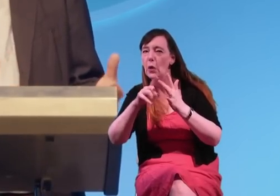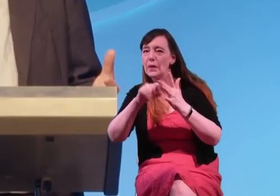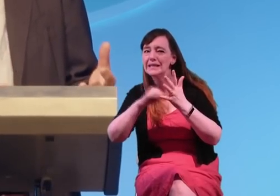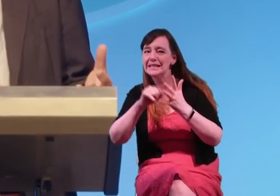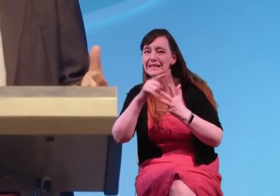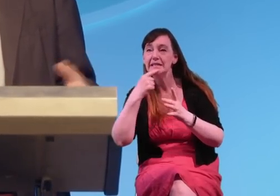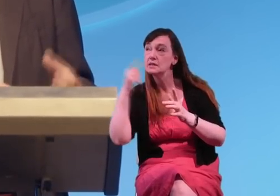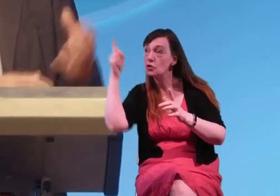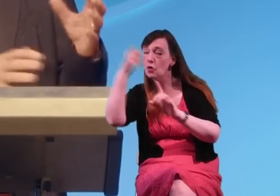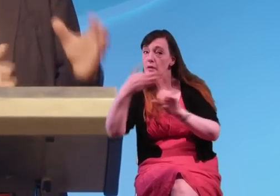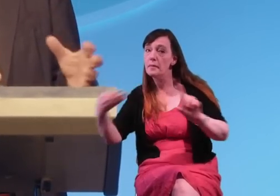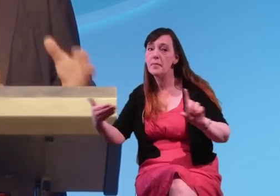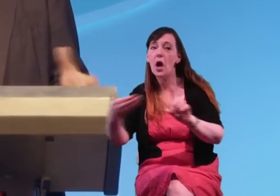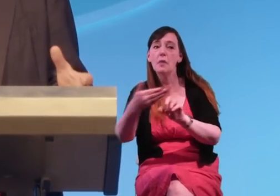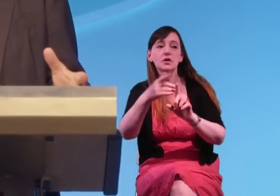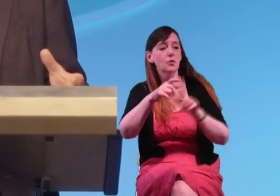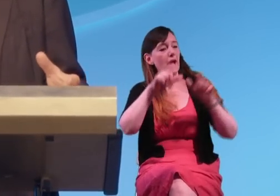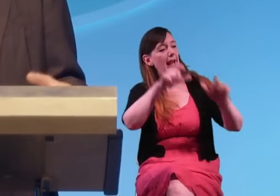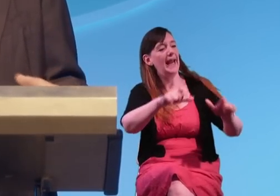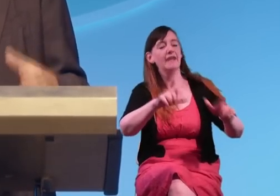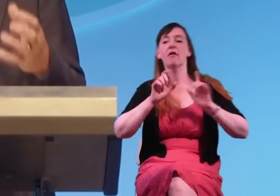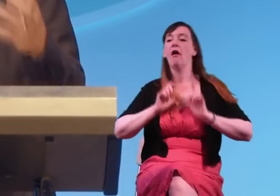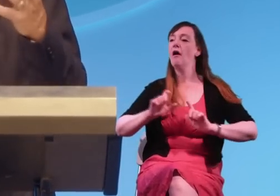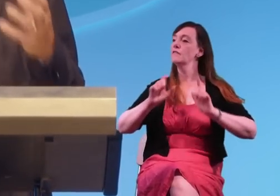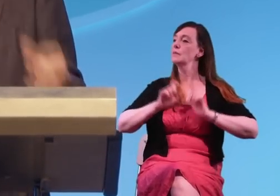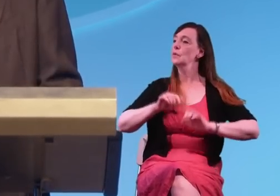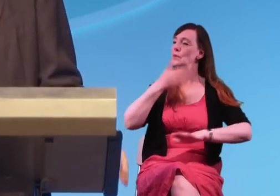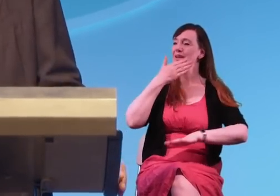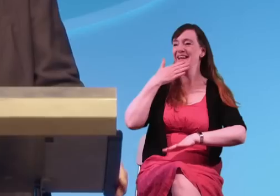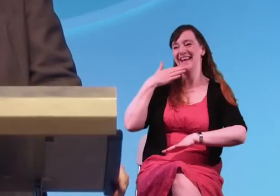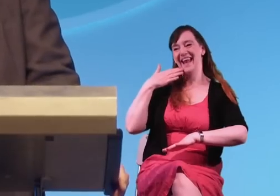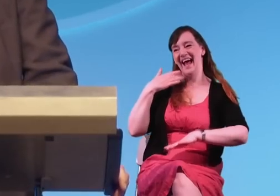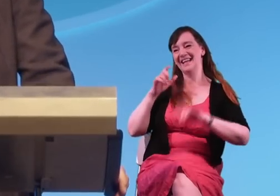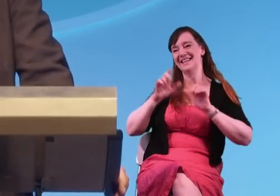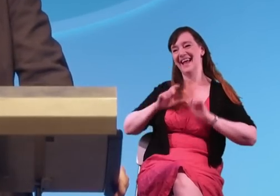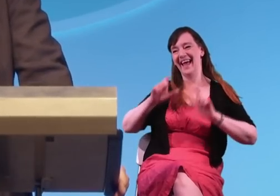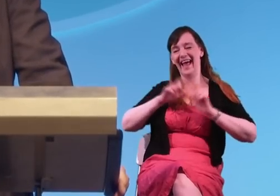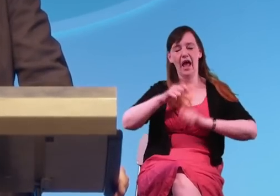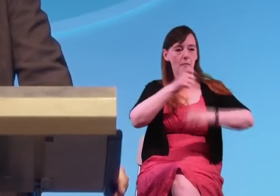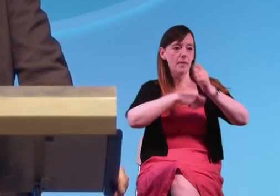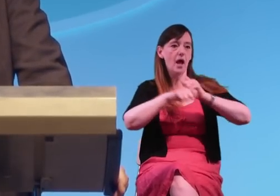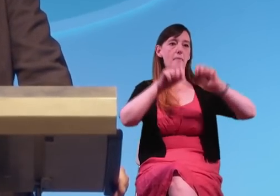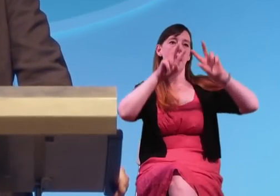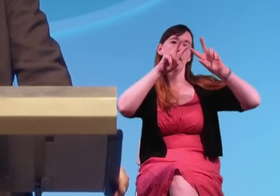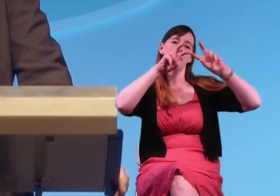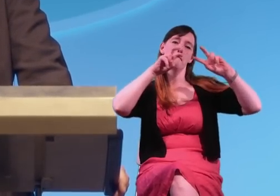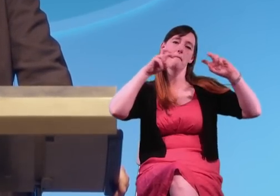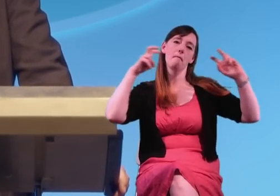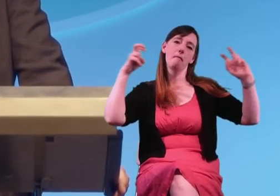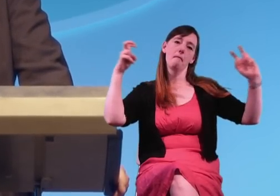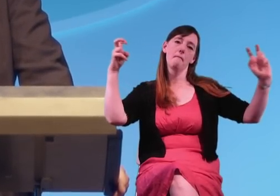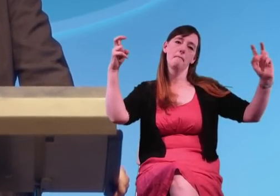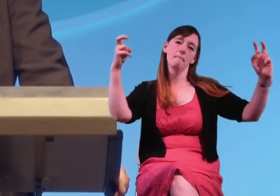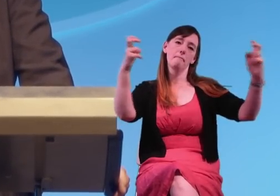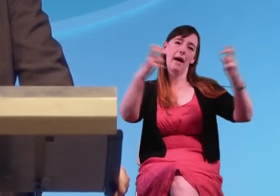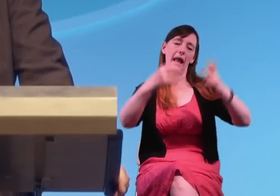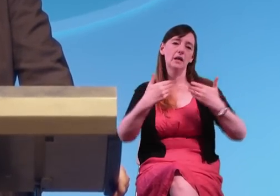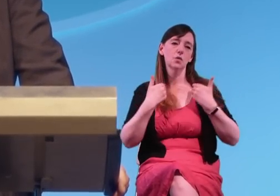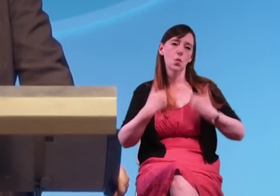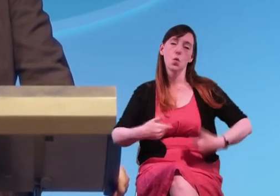not to leave you as a little cottage, but to turn you into a palace as a fit residence for